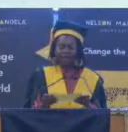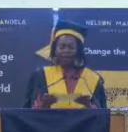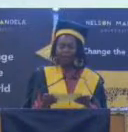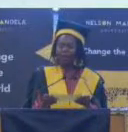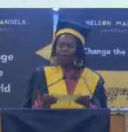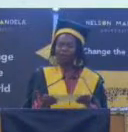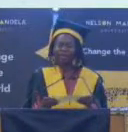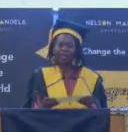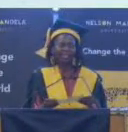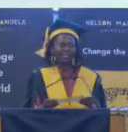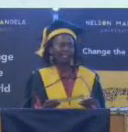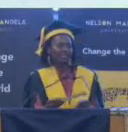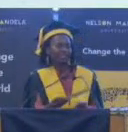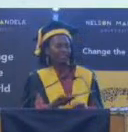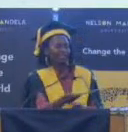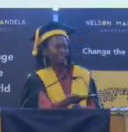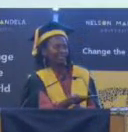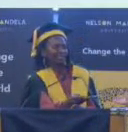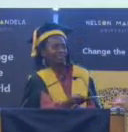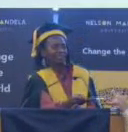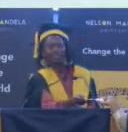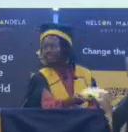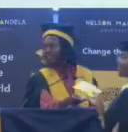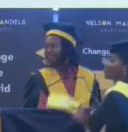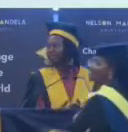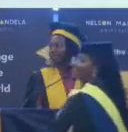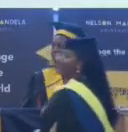Khisima Eloy Ngobeni.